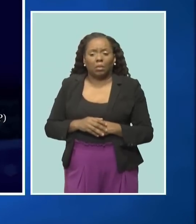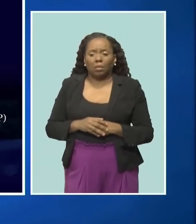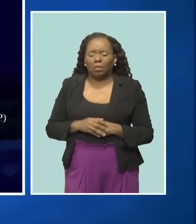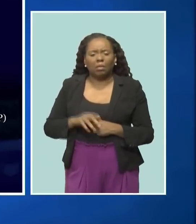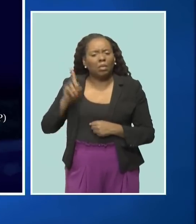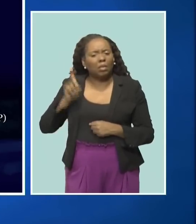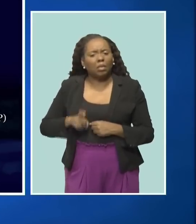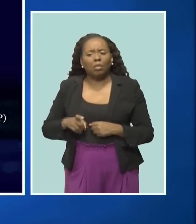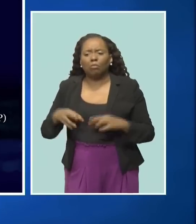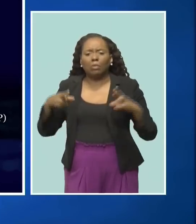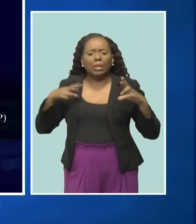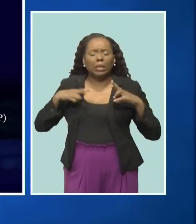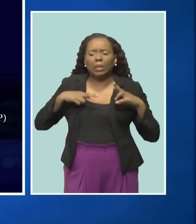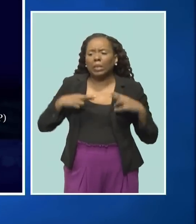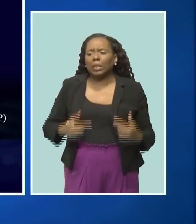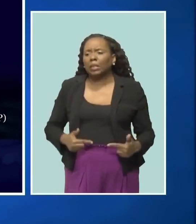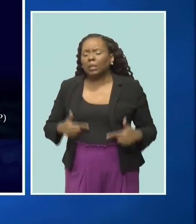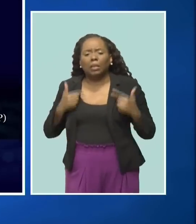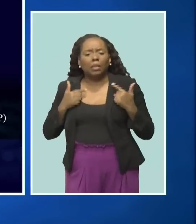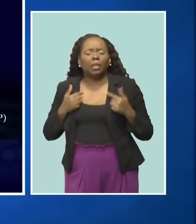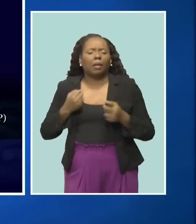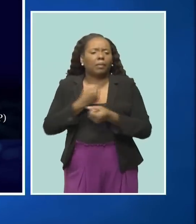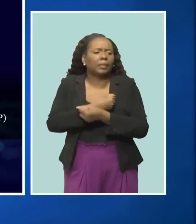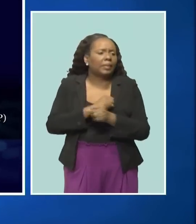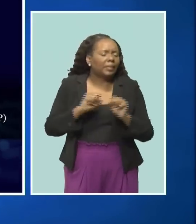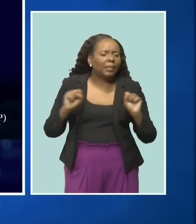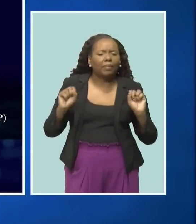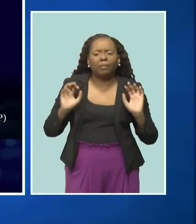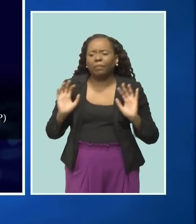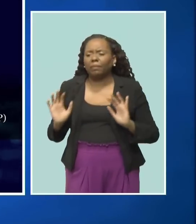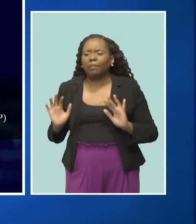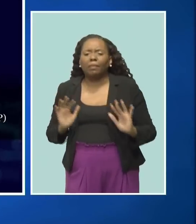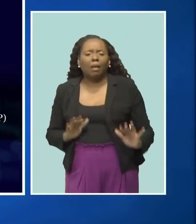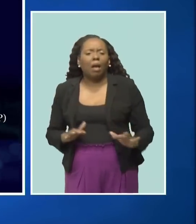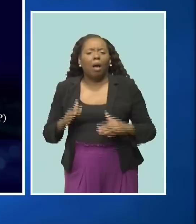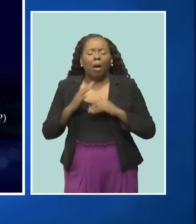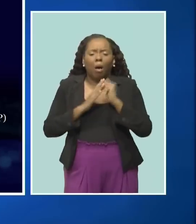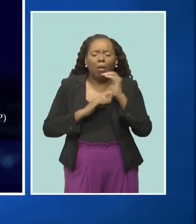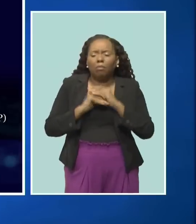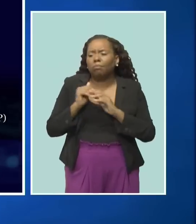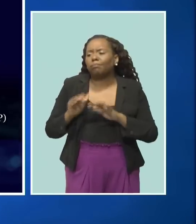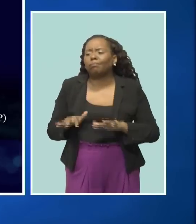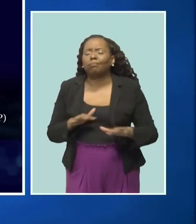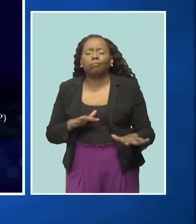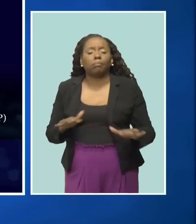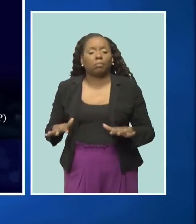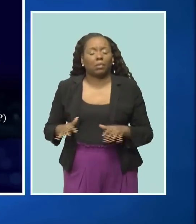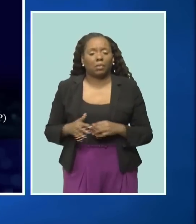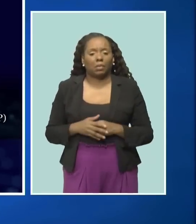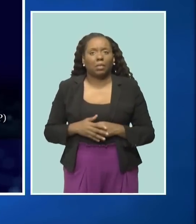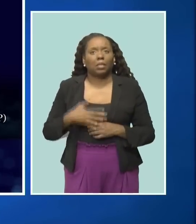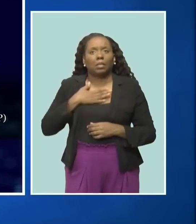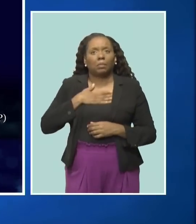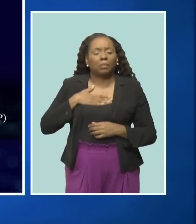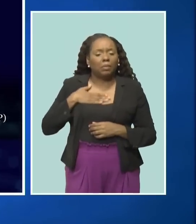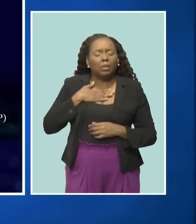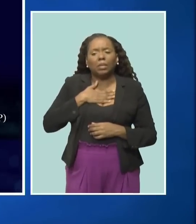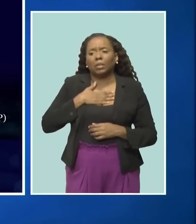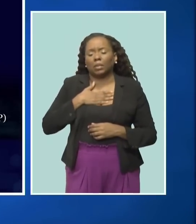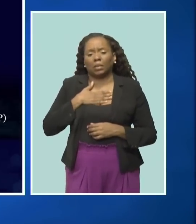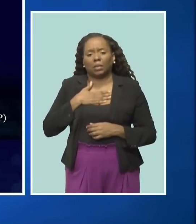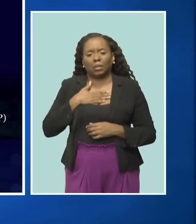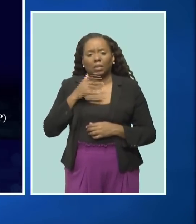live in safety in Barbados. I'm encouraging Barbadians to join hearts and hands and